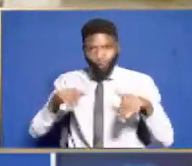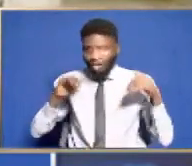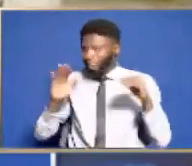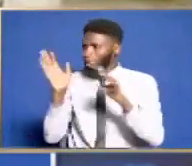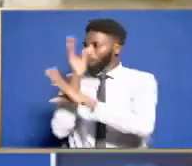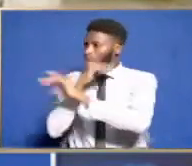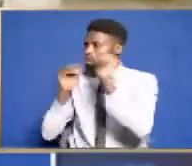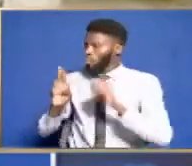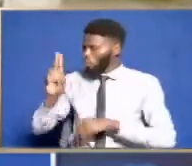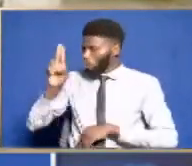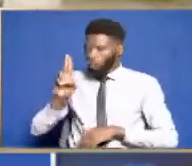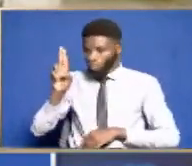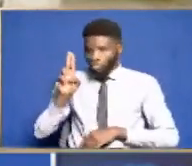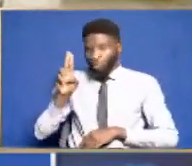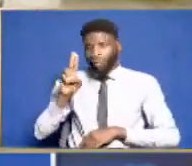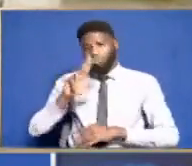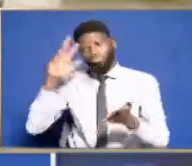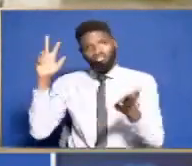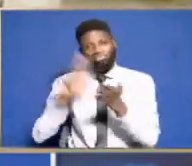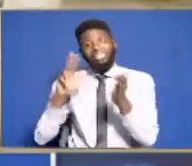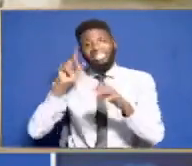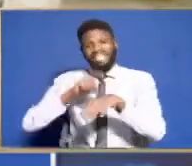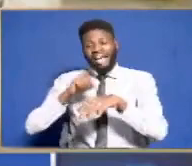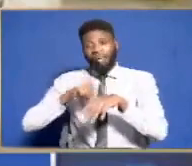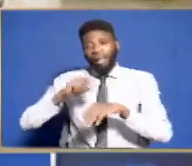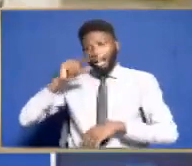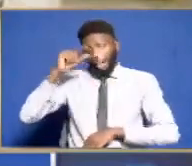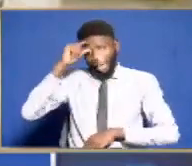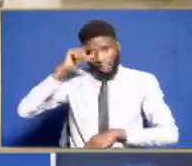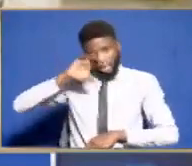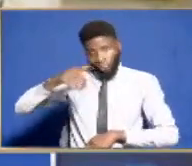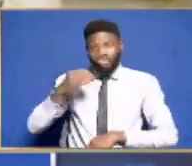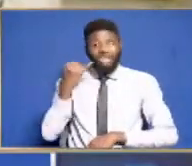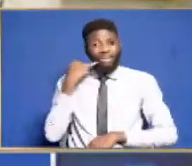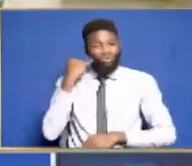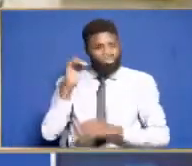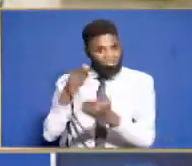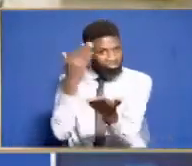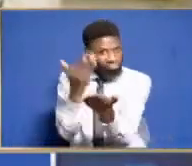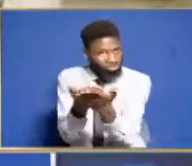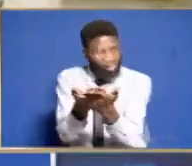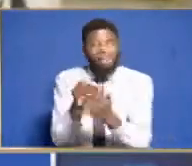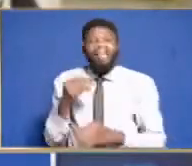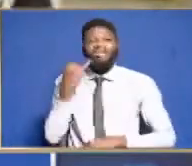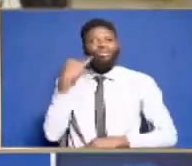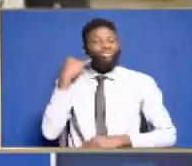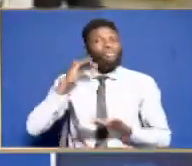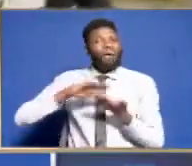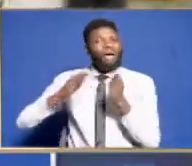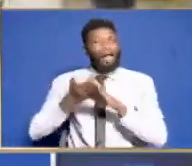to the application made by the county government that Nakuru becomes the fourth city in the